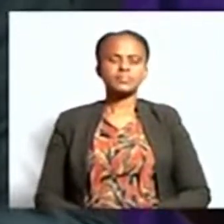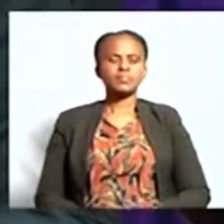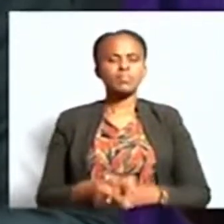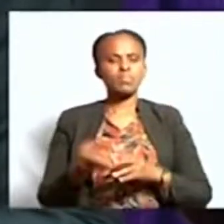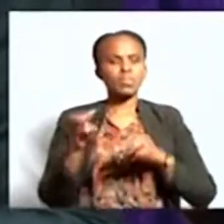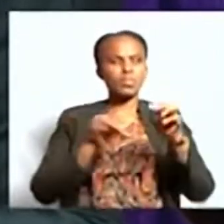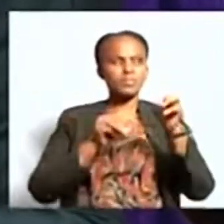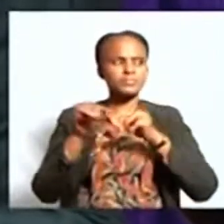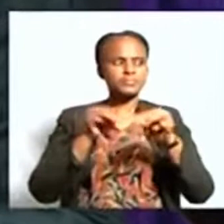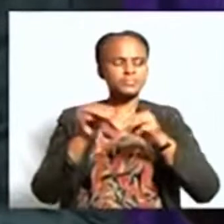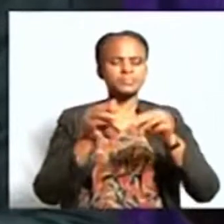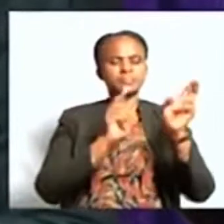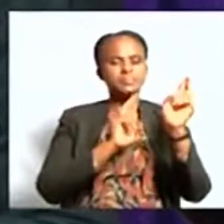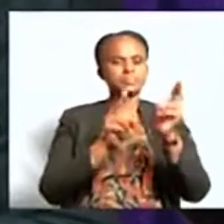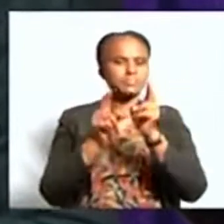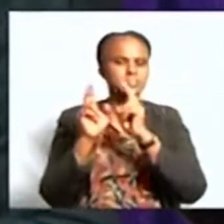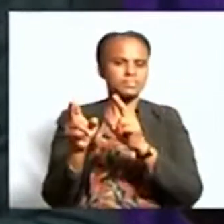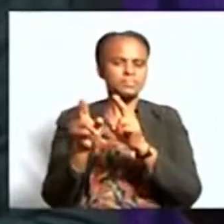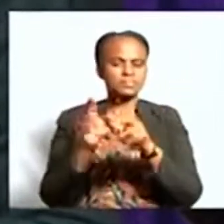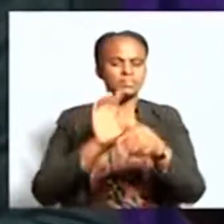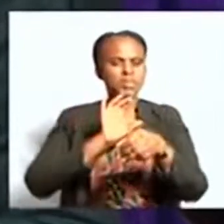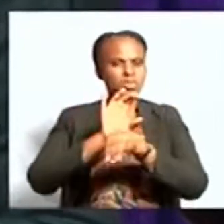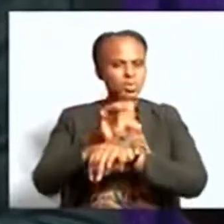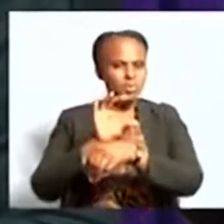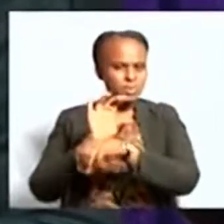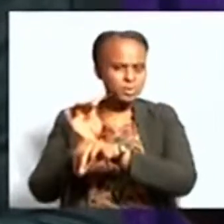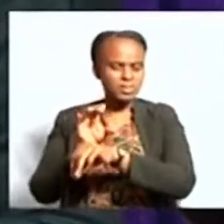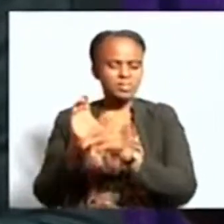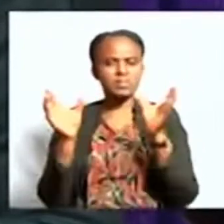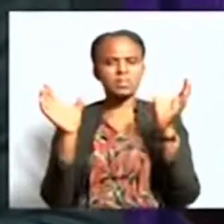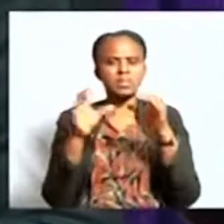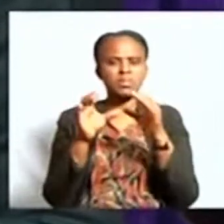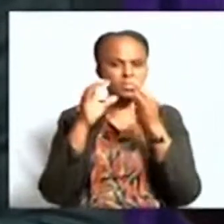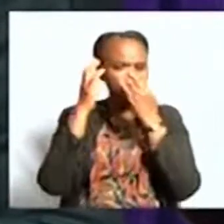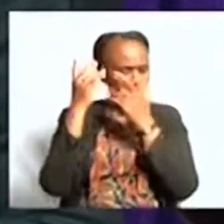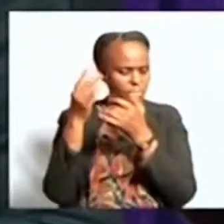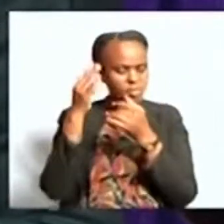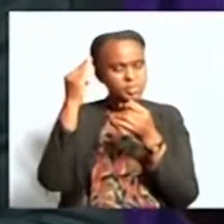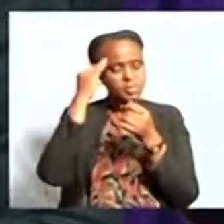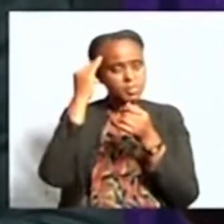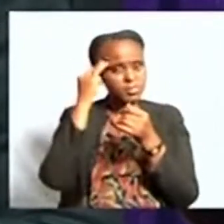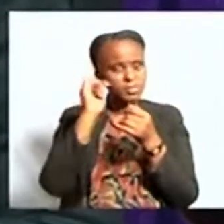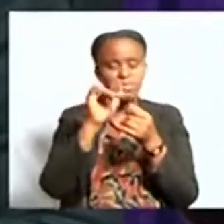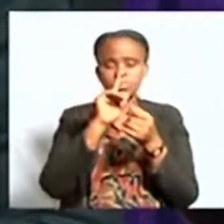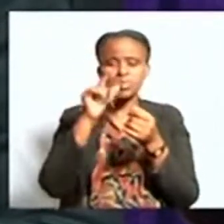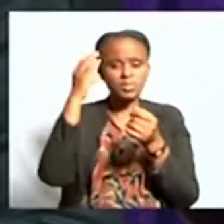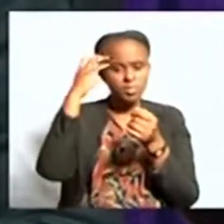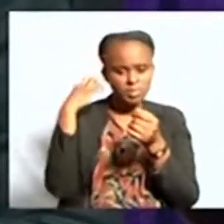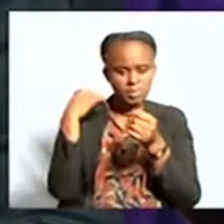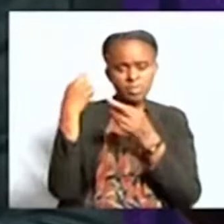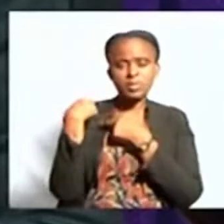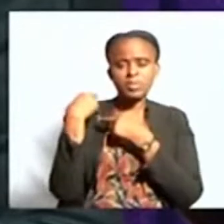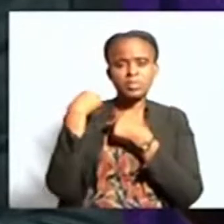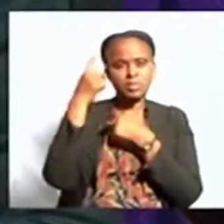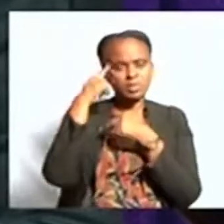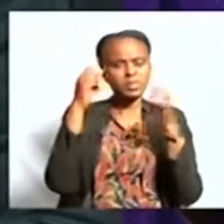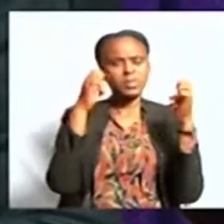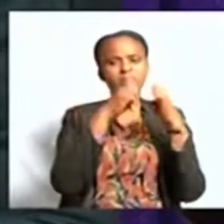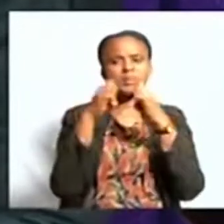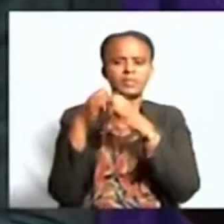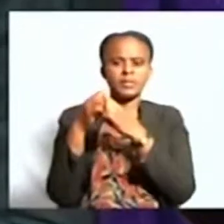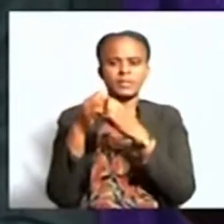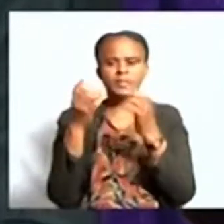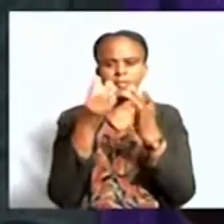Management response. Cause. The committee may wish to note that the officer responsible for banking